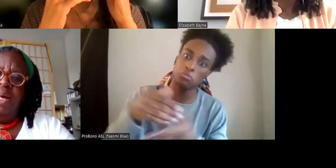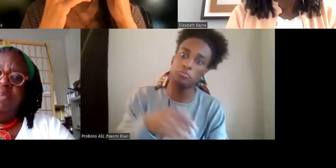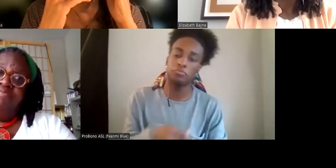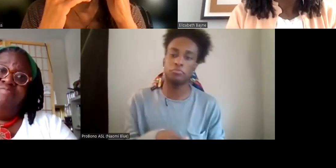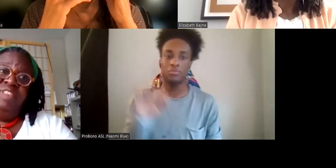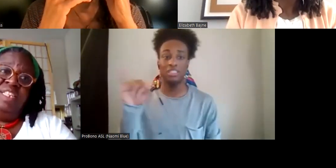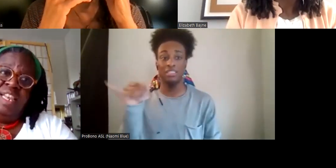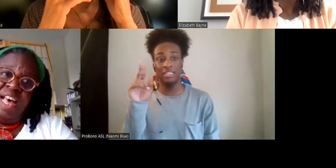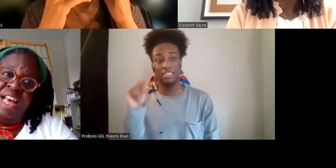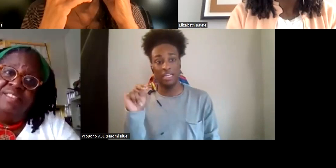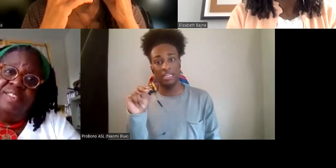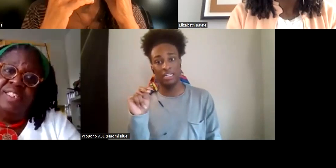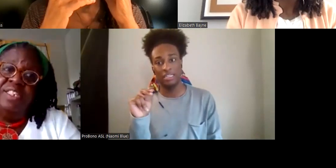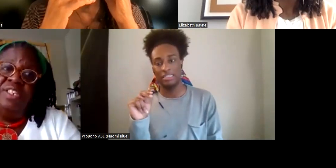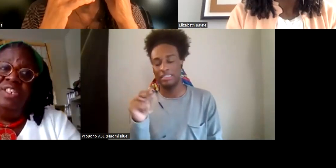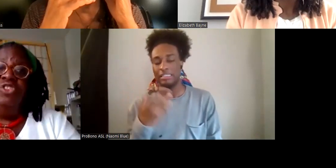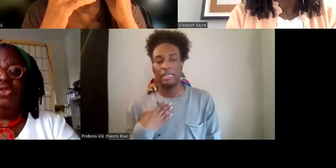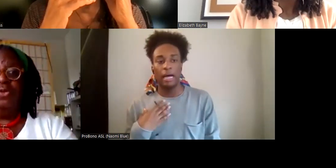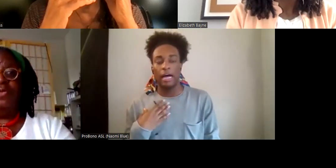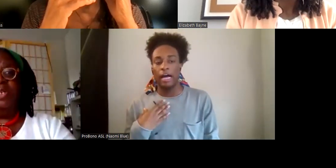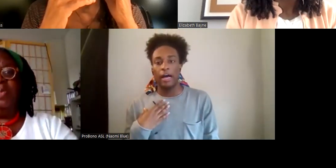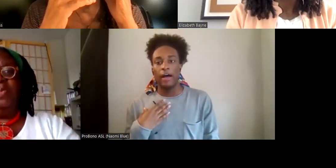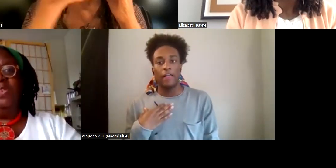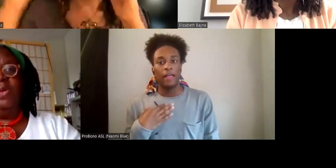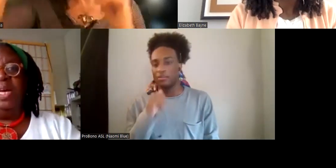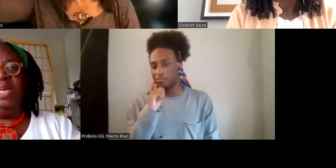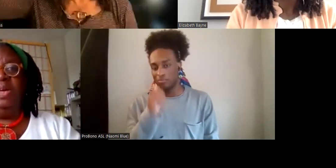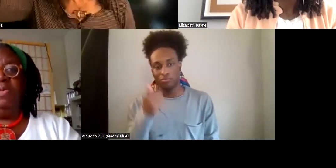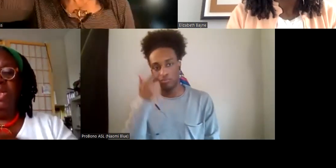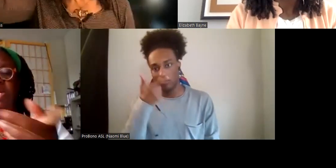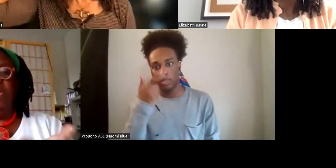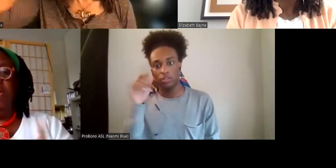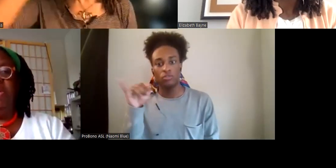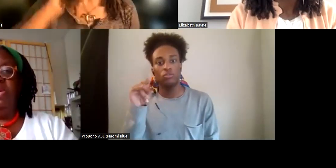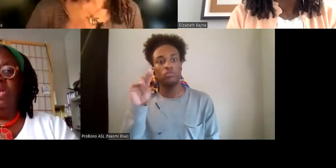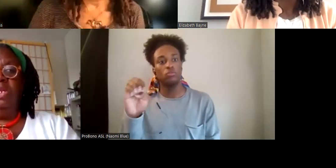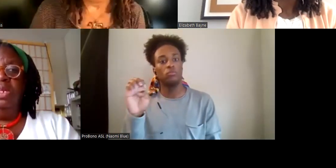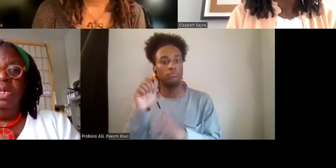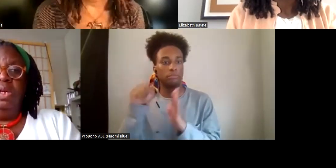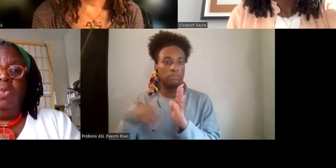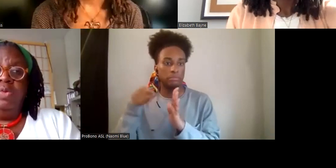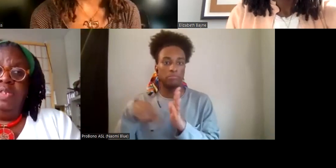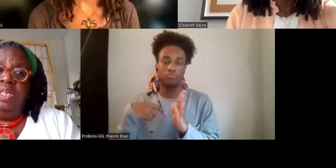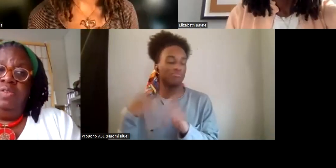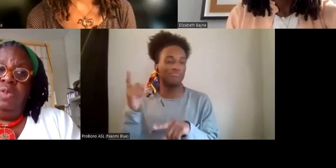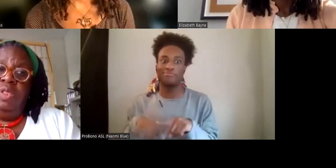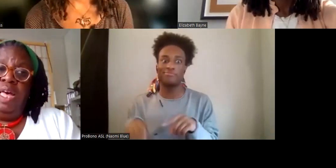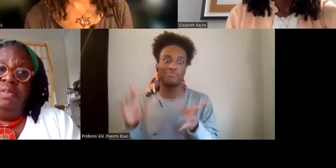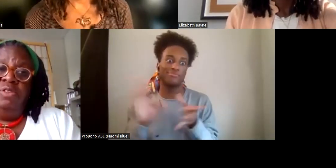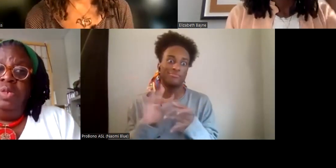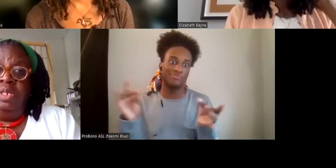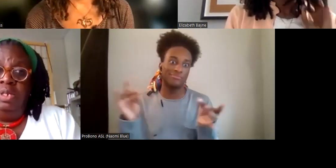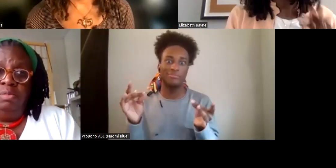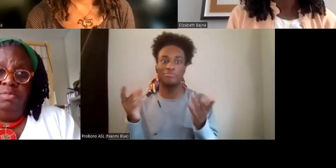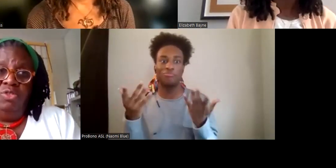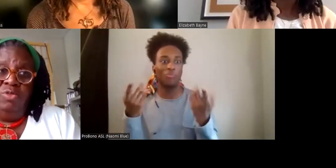I did not see June's film, so I can't really comment on what was in there. So